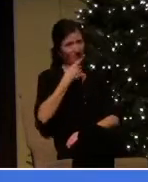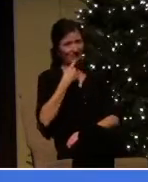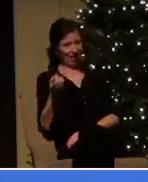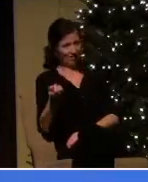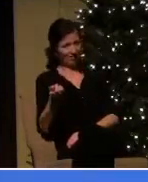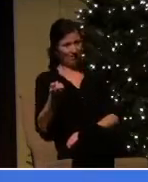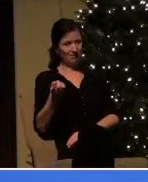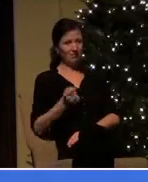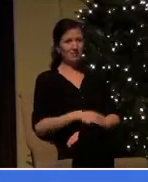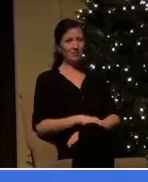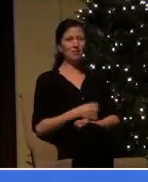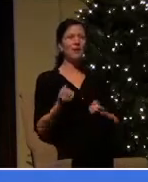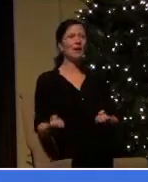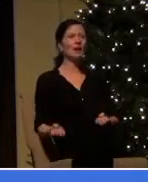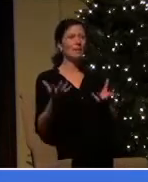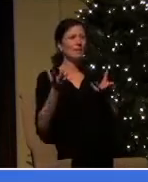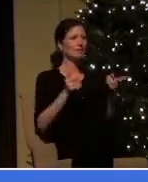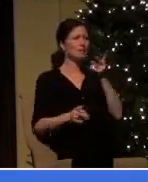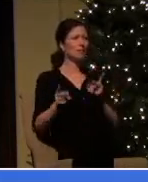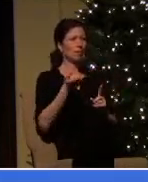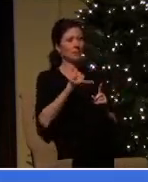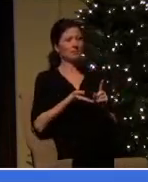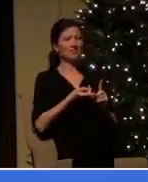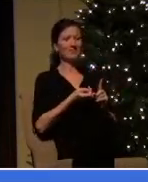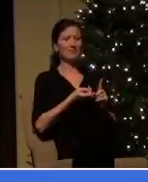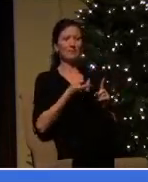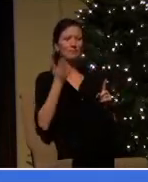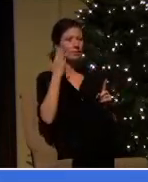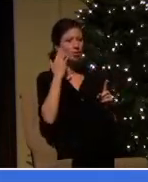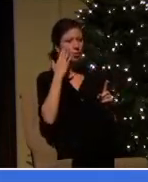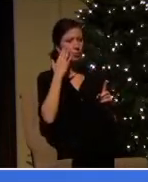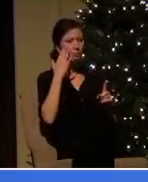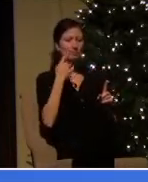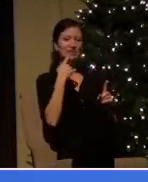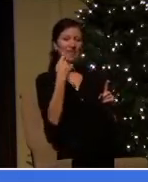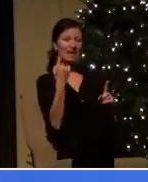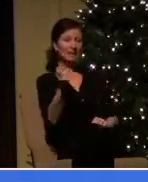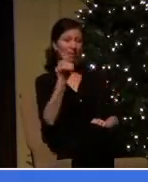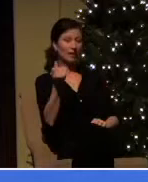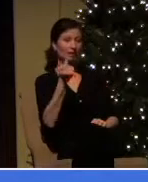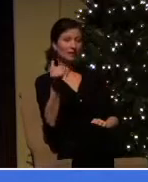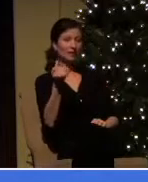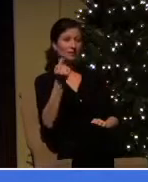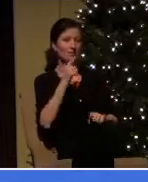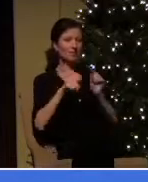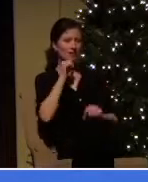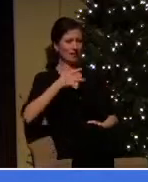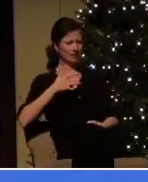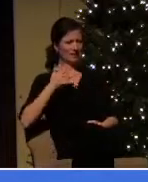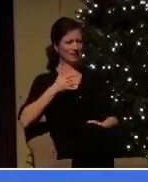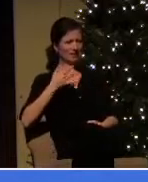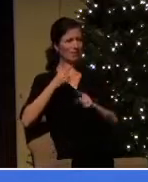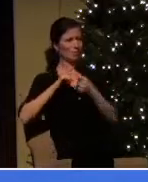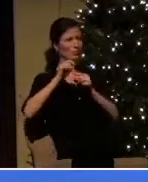people say things that they ought not to be saying because they're not sensitive to the situation